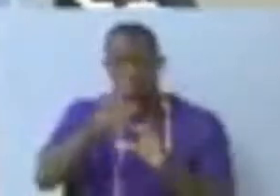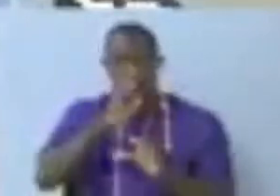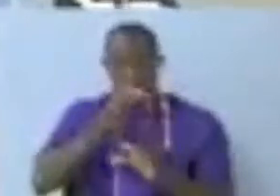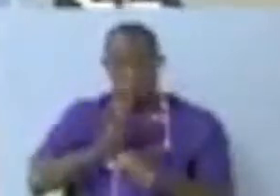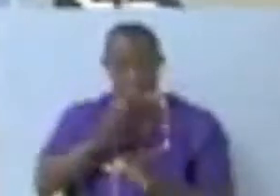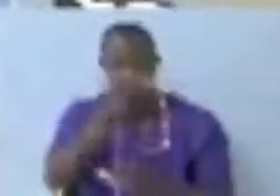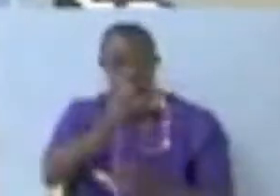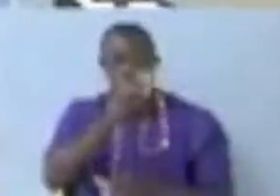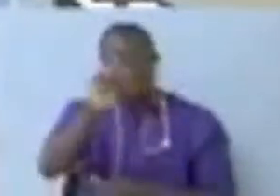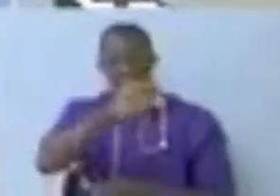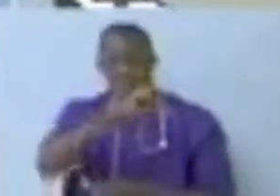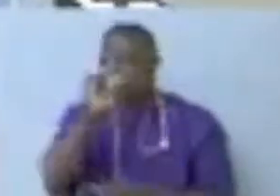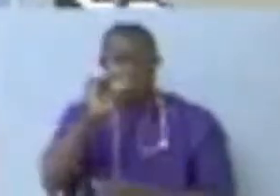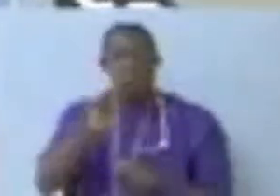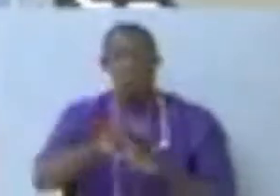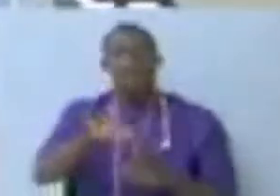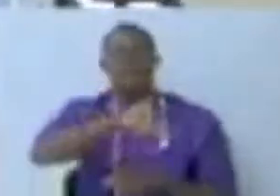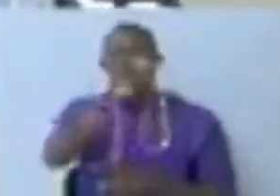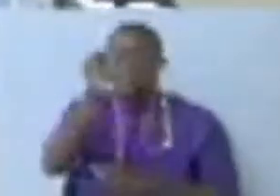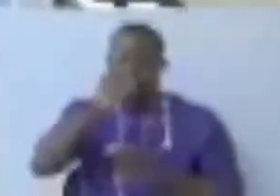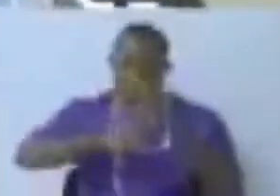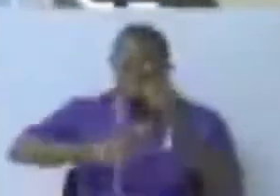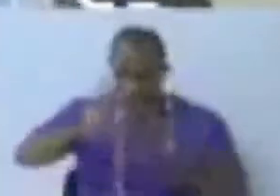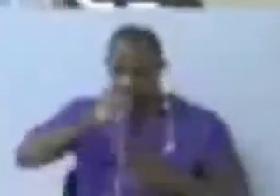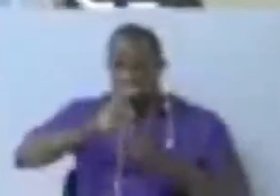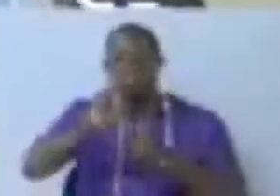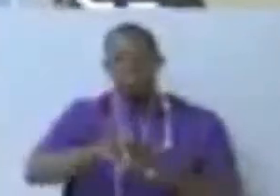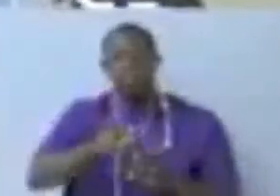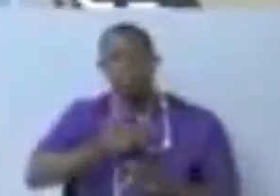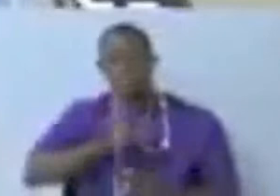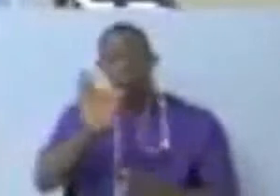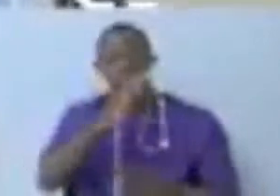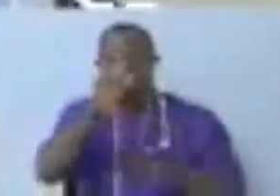And then he went on to say